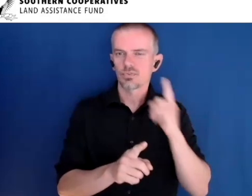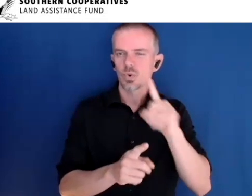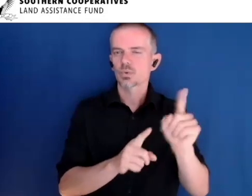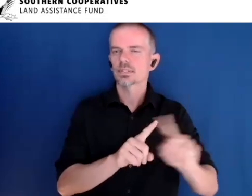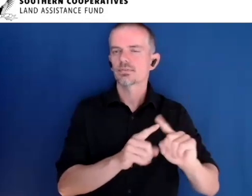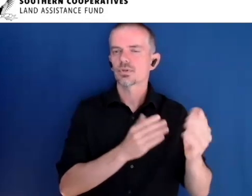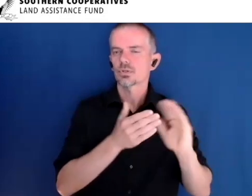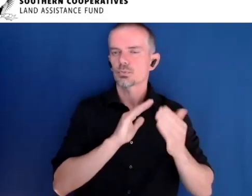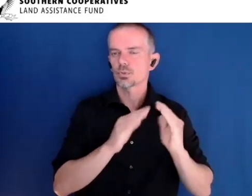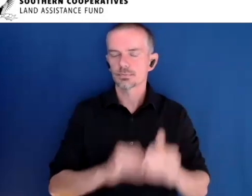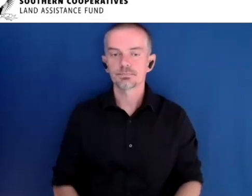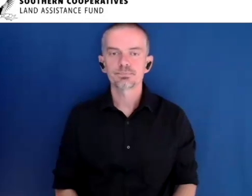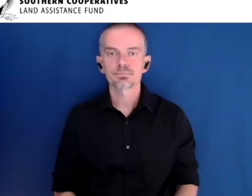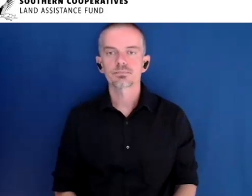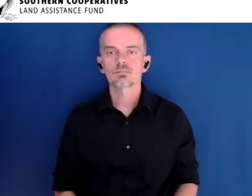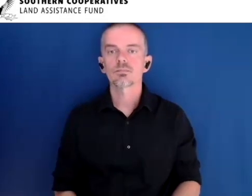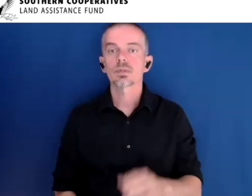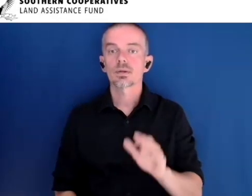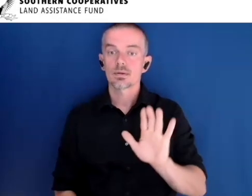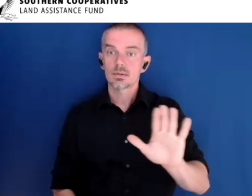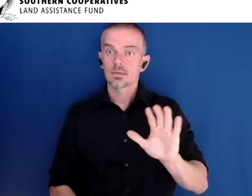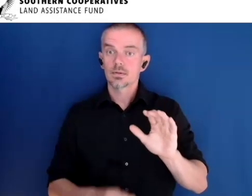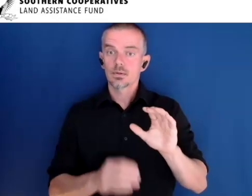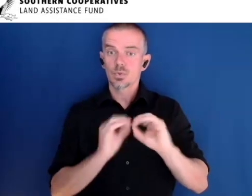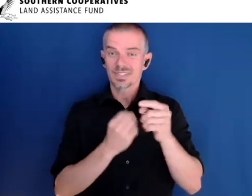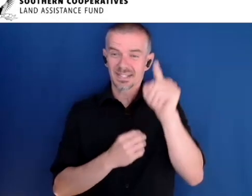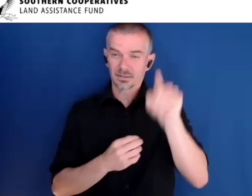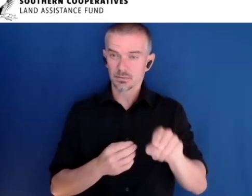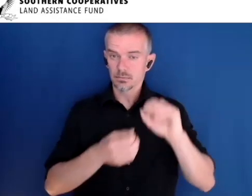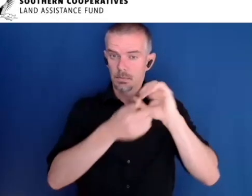We're sharing links to all of those partner organizations and